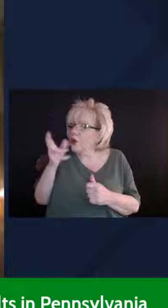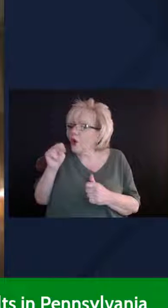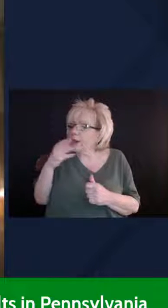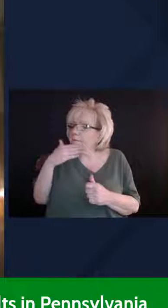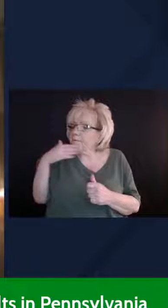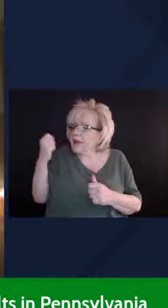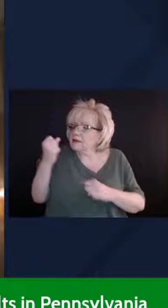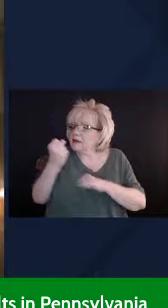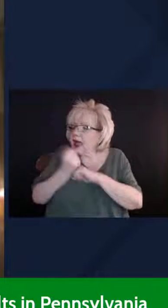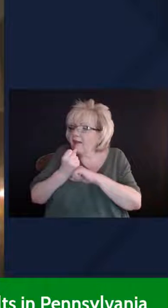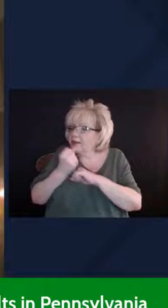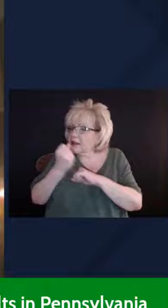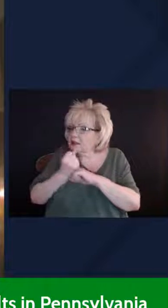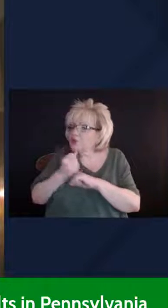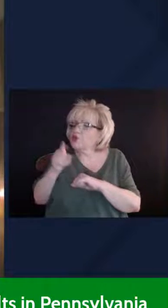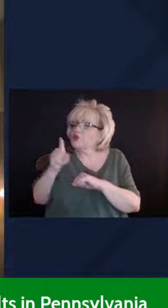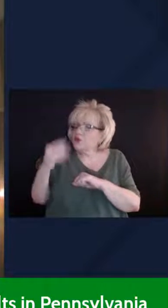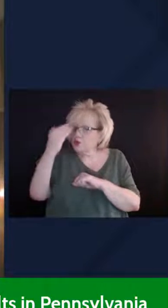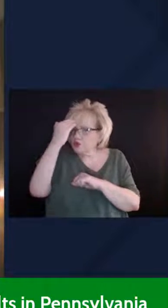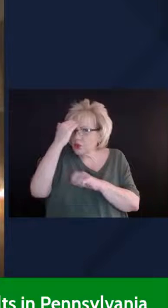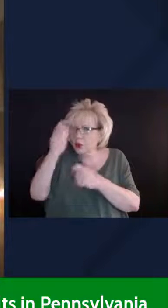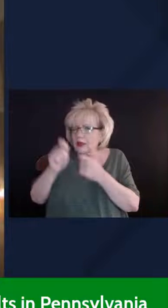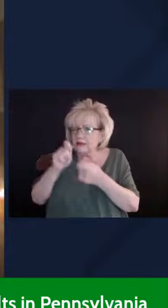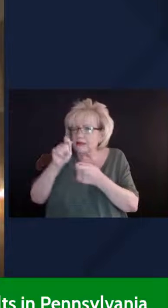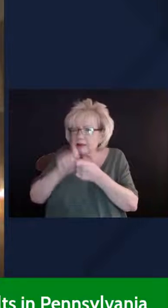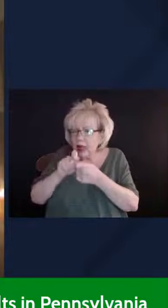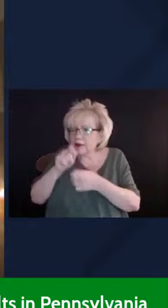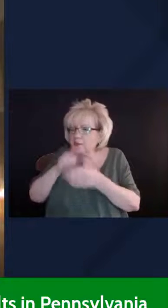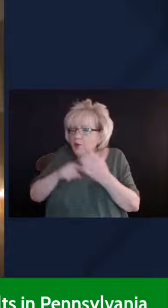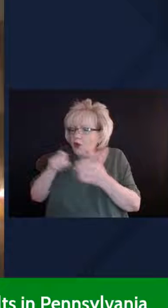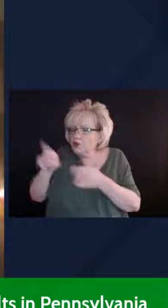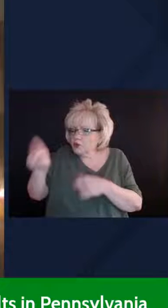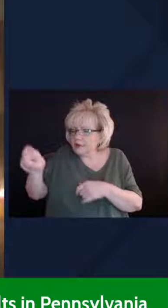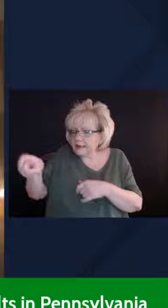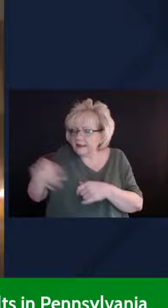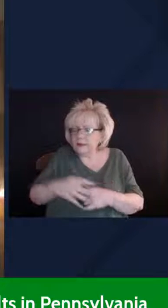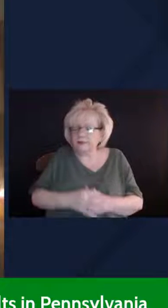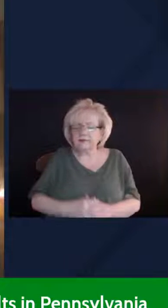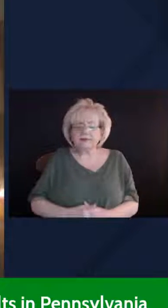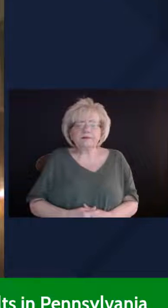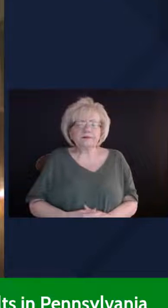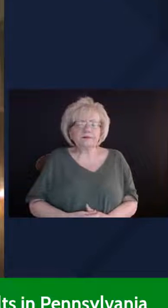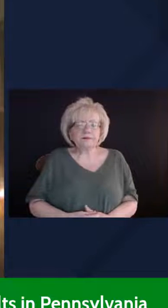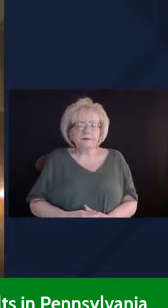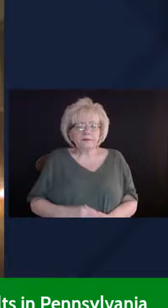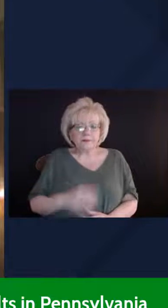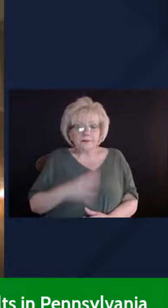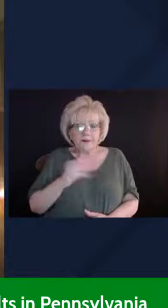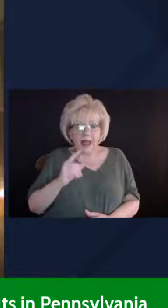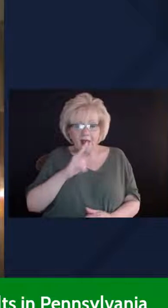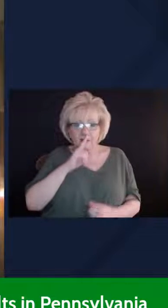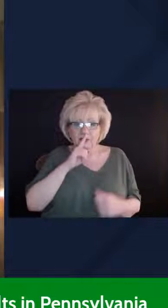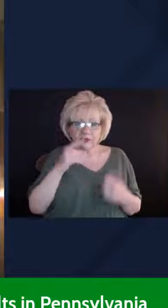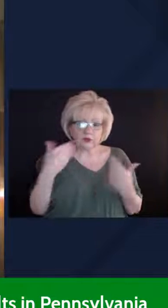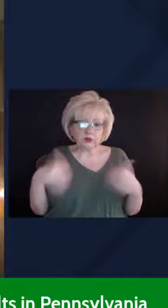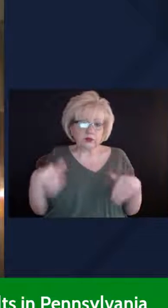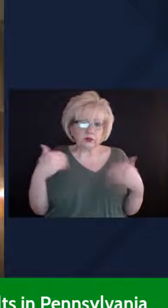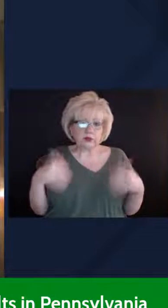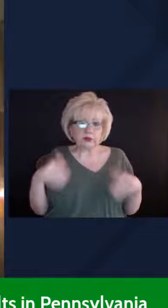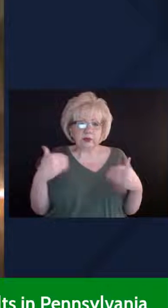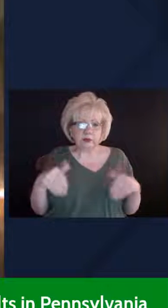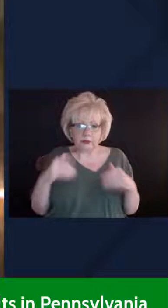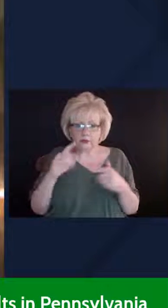the one that knows exactly what you need." And it's incredible to be able to grow in